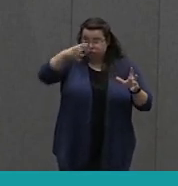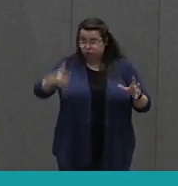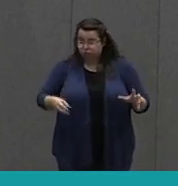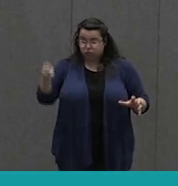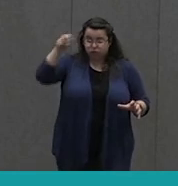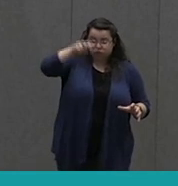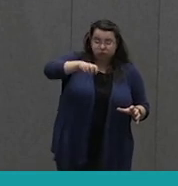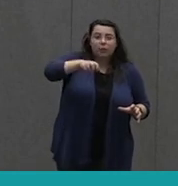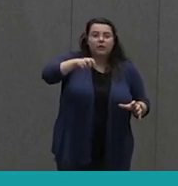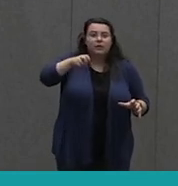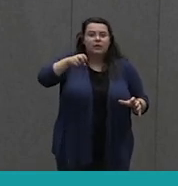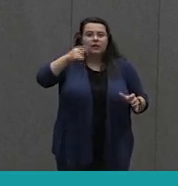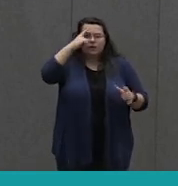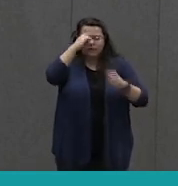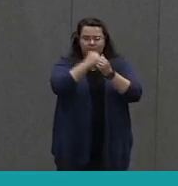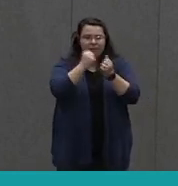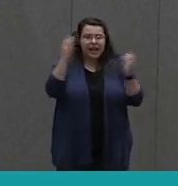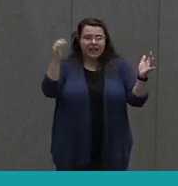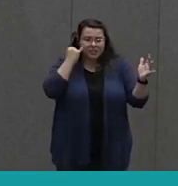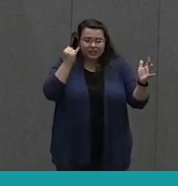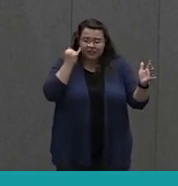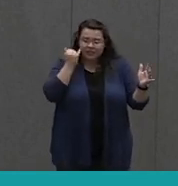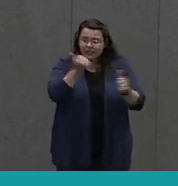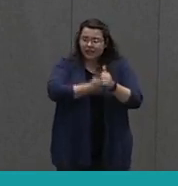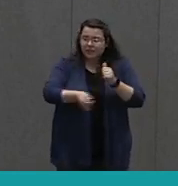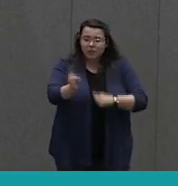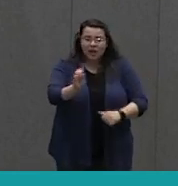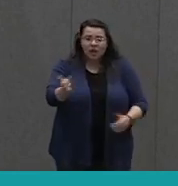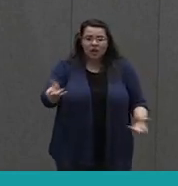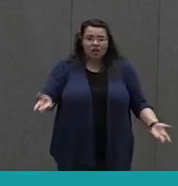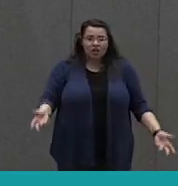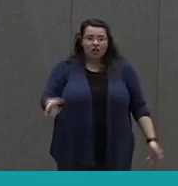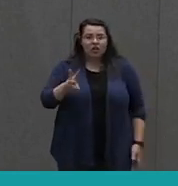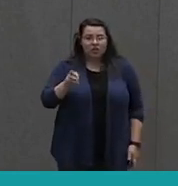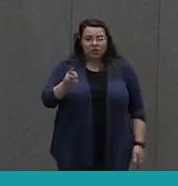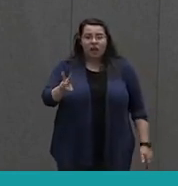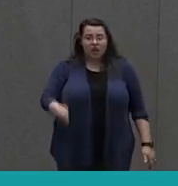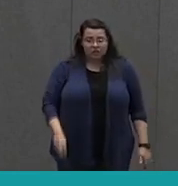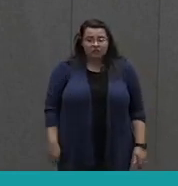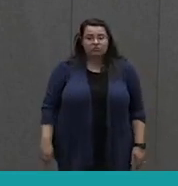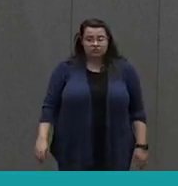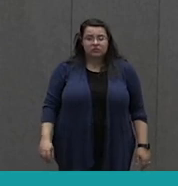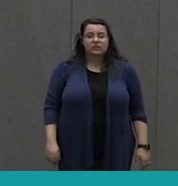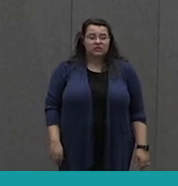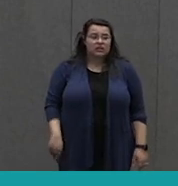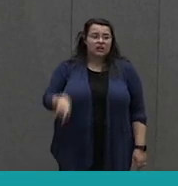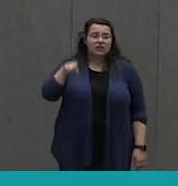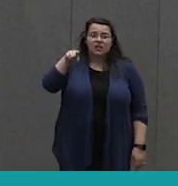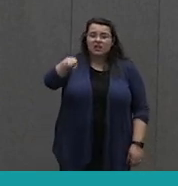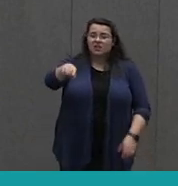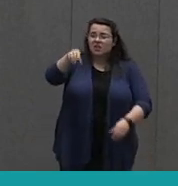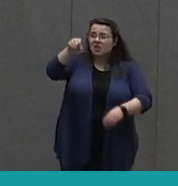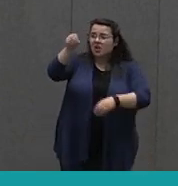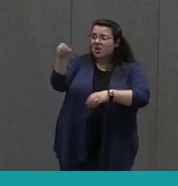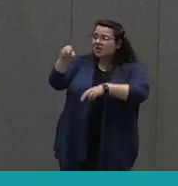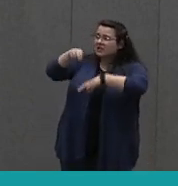part. Do you know what that says? It says recycle.